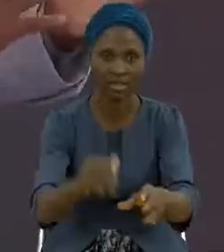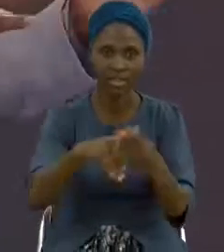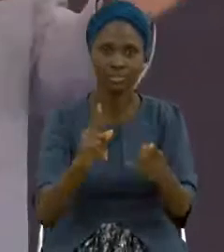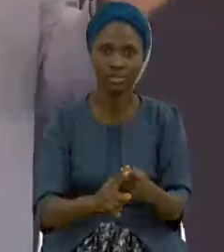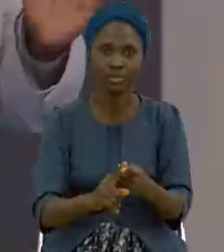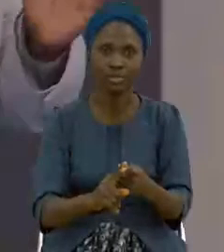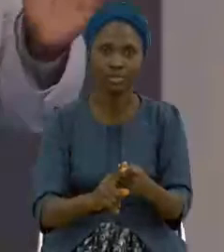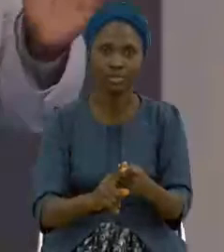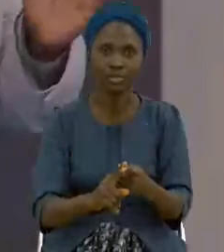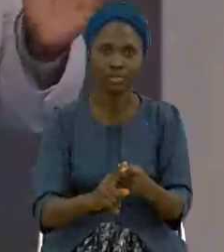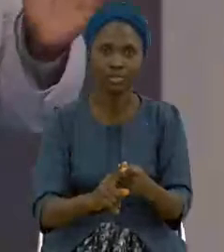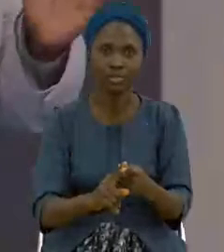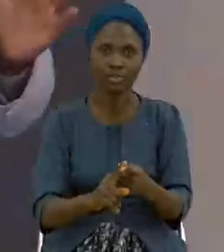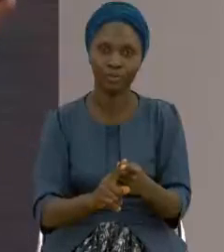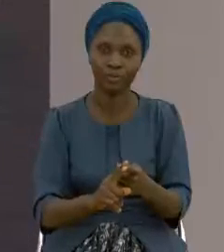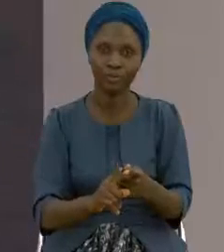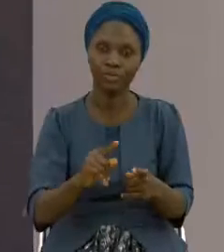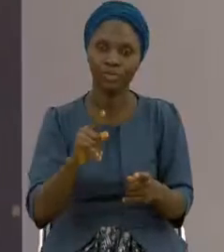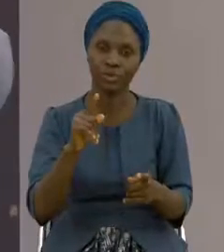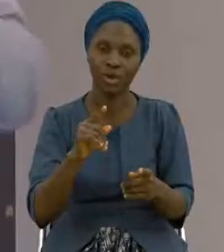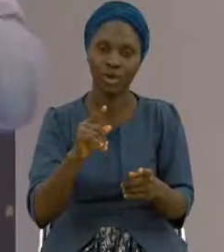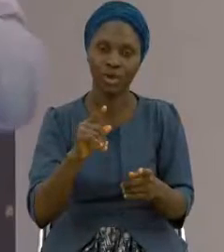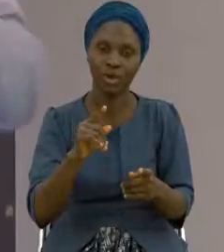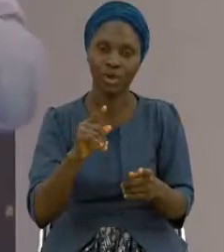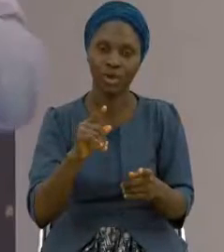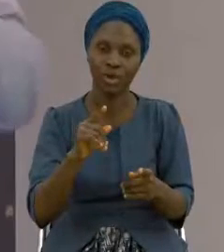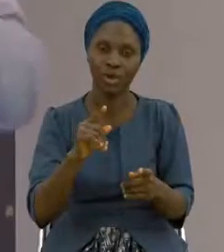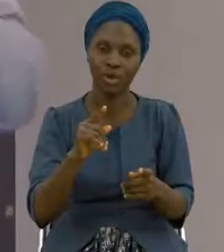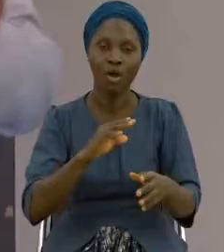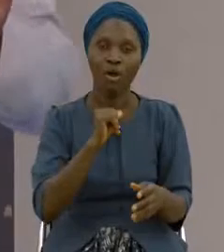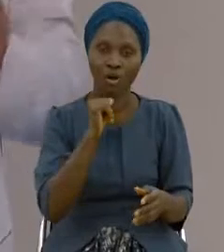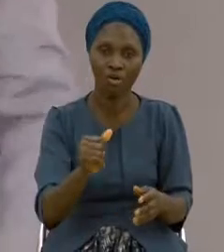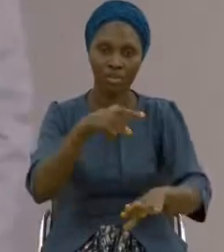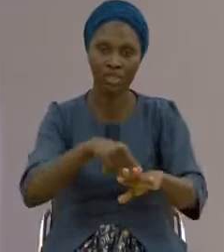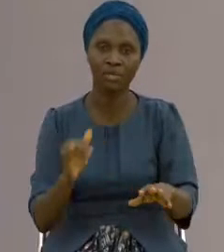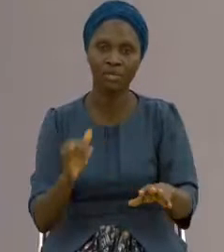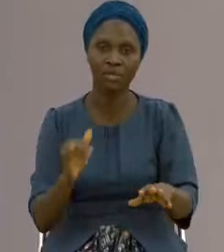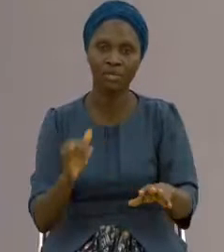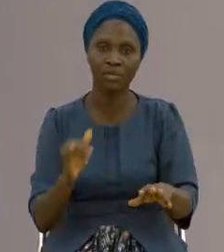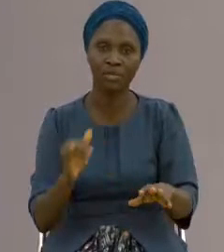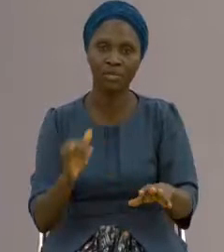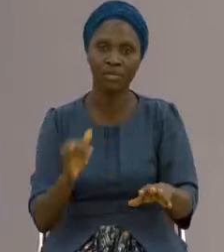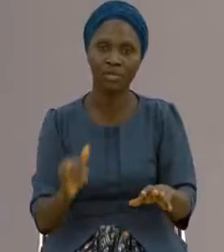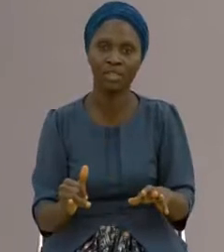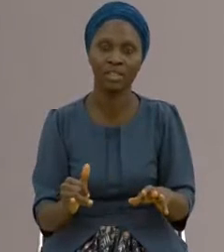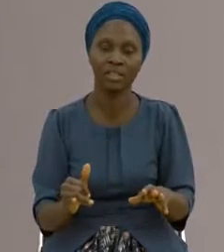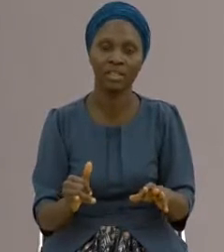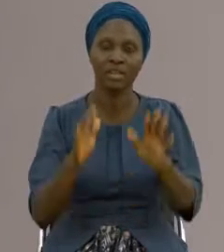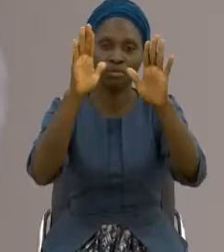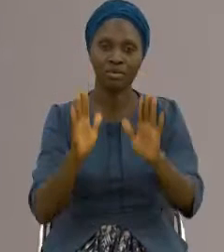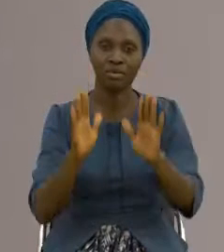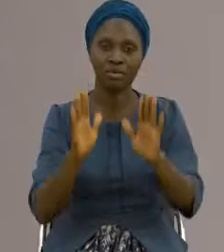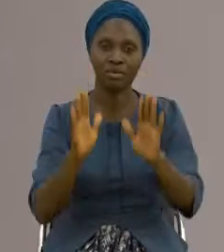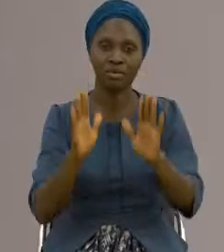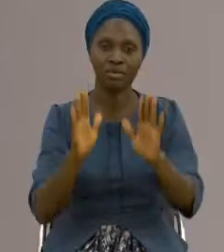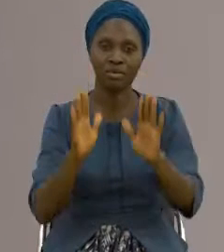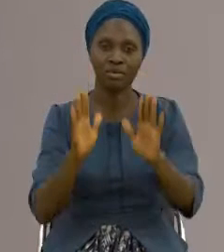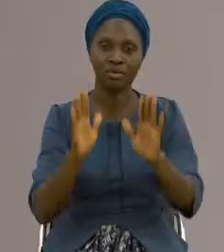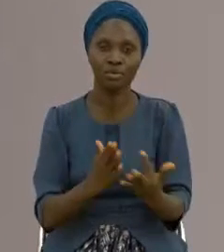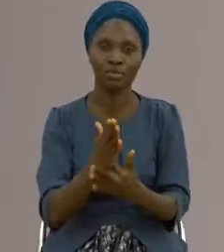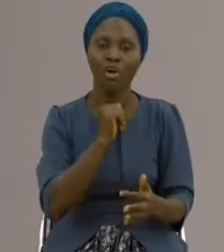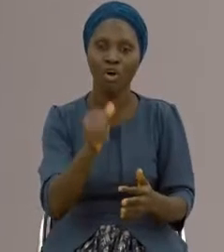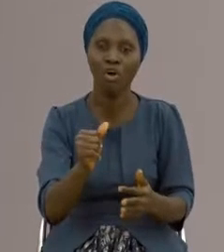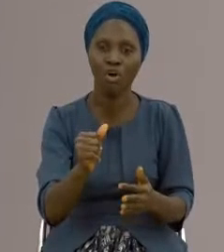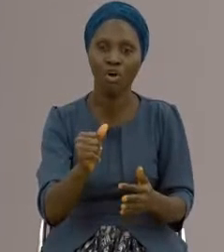unceasing miracles through unrelenting faith in the unlimited